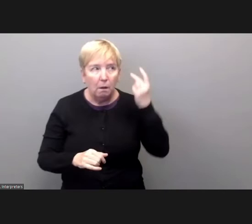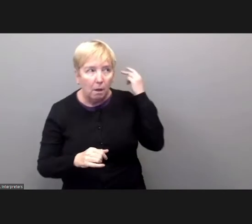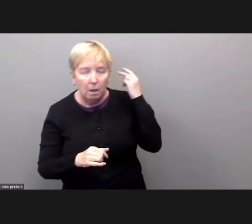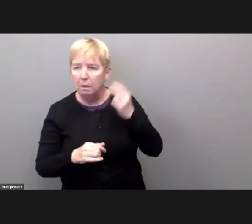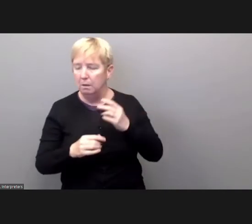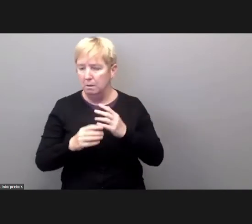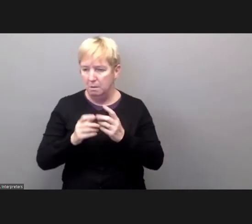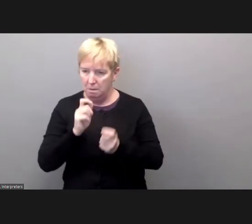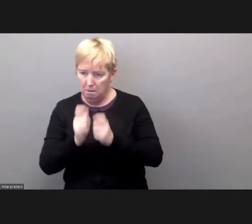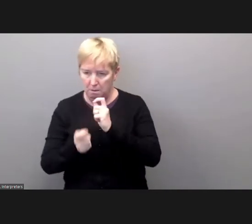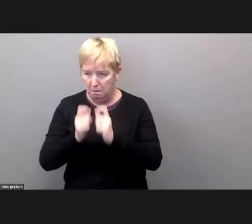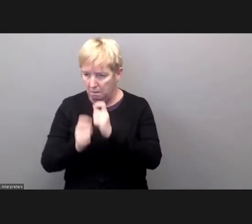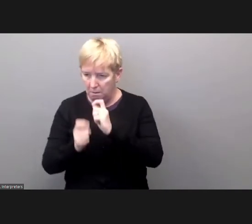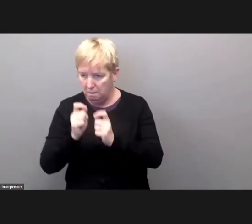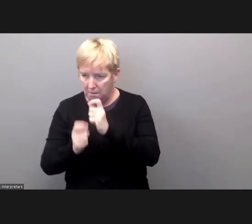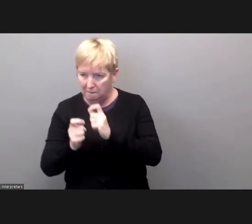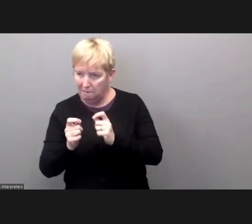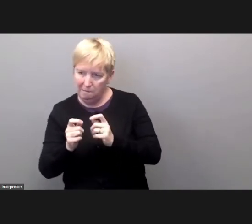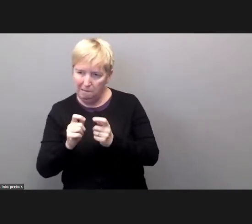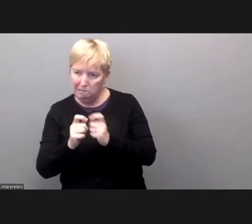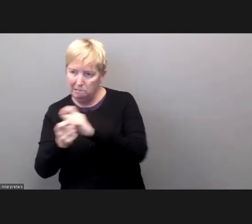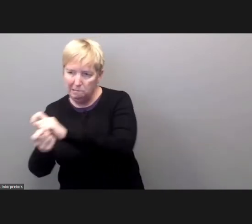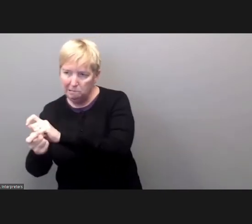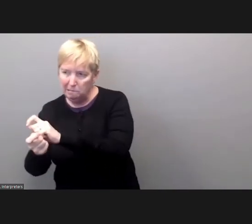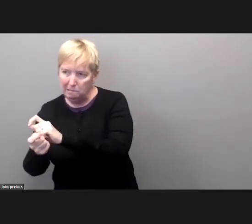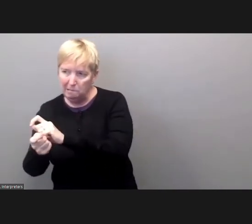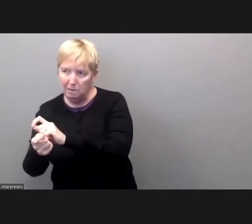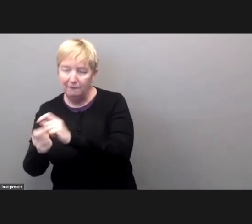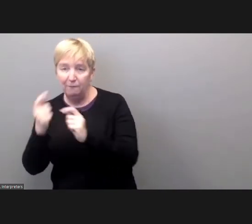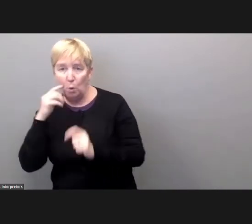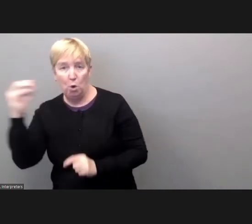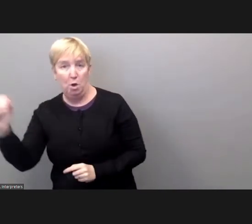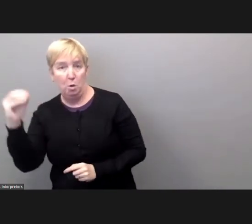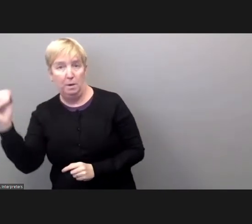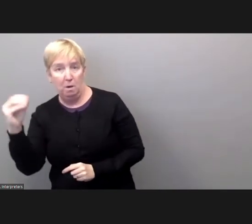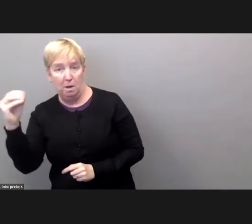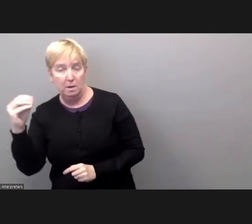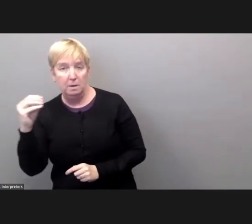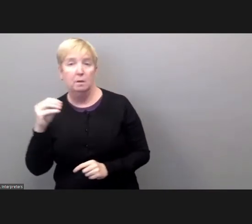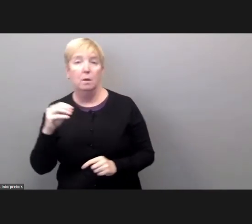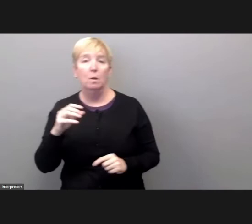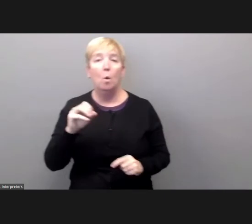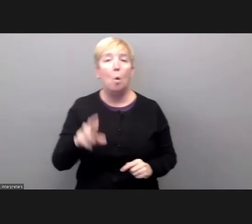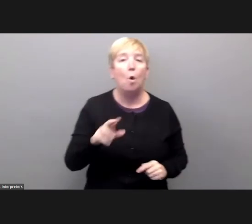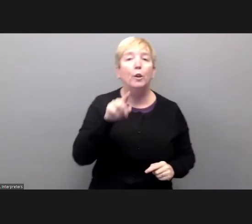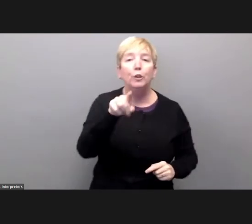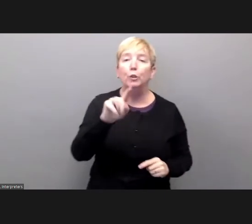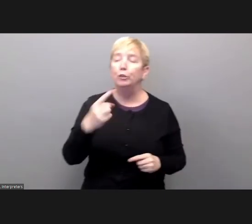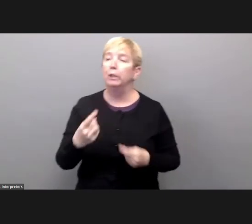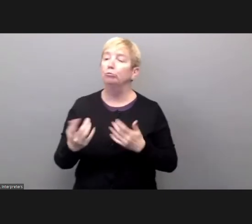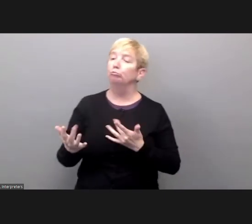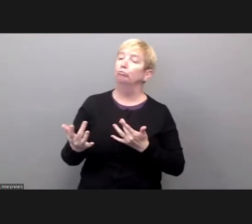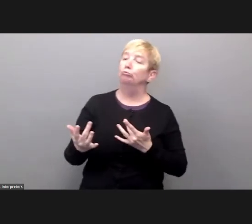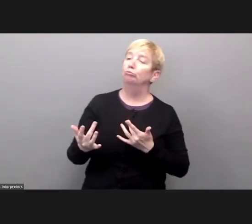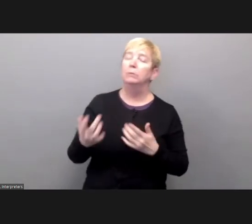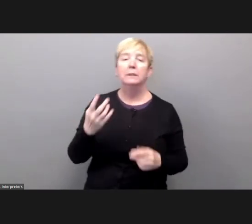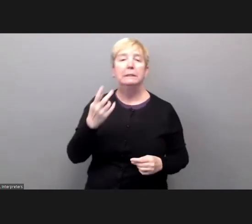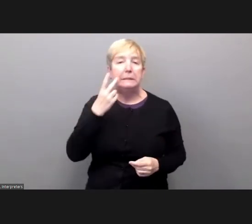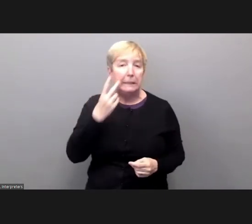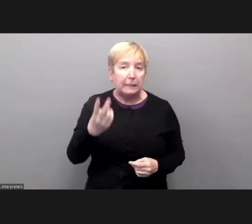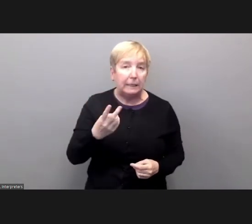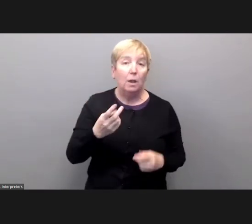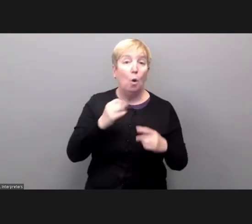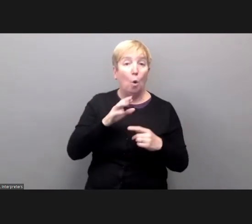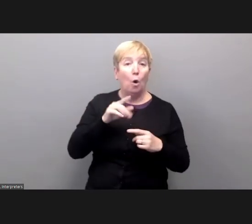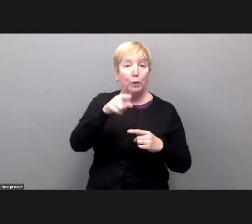what the state's role is it just a wait and see, or are there any adjustments being made to the amount of sequencing that's happening or